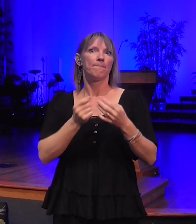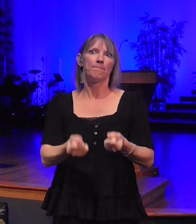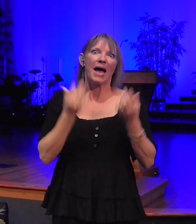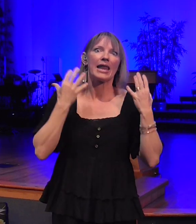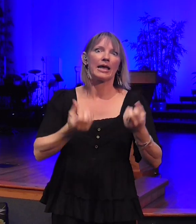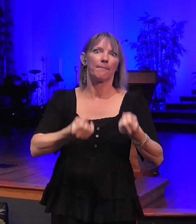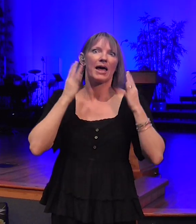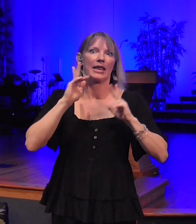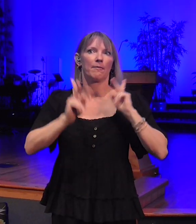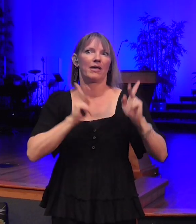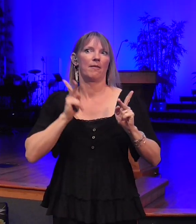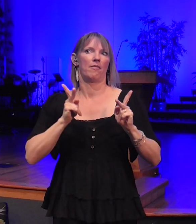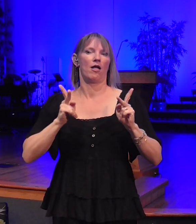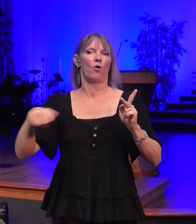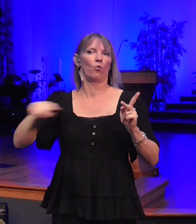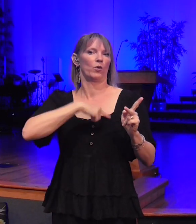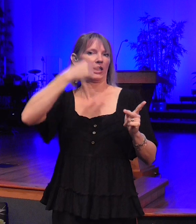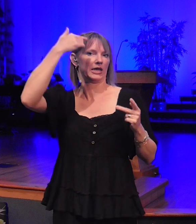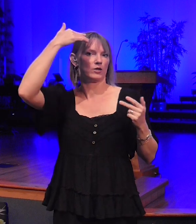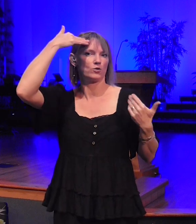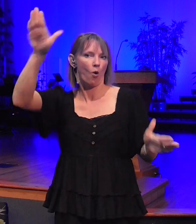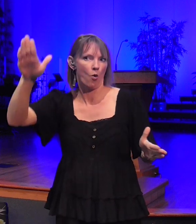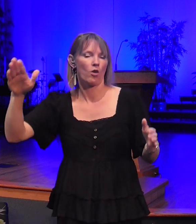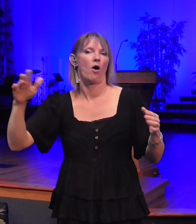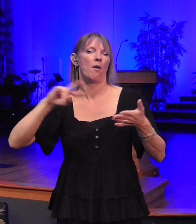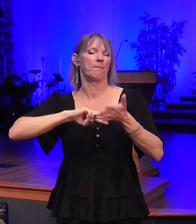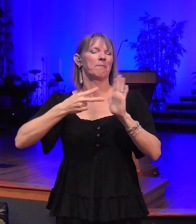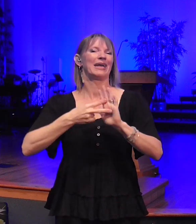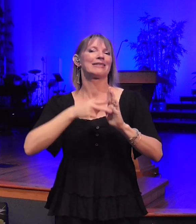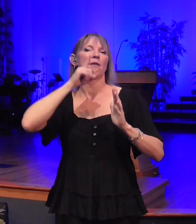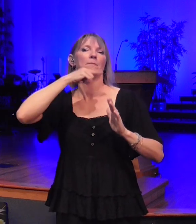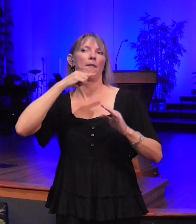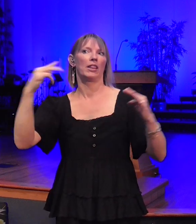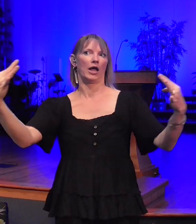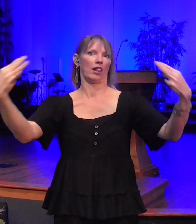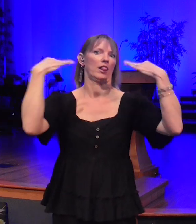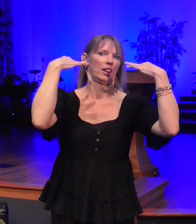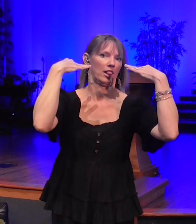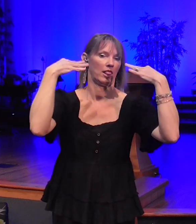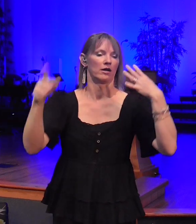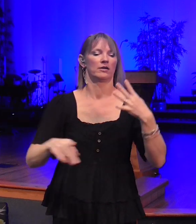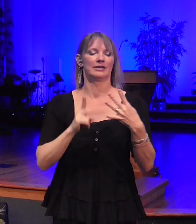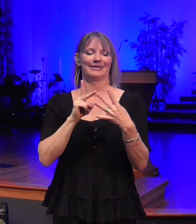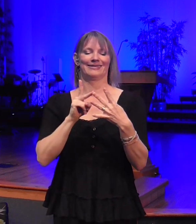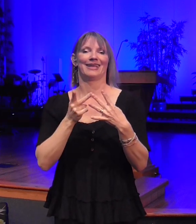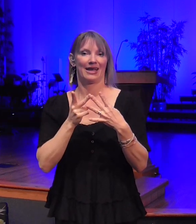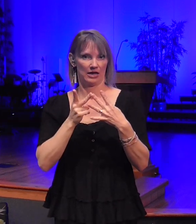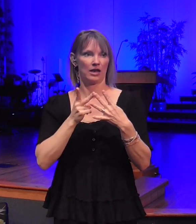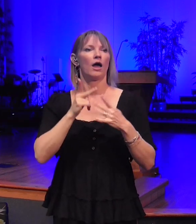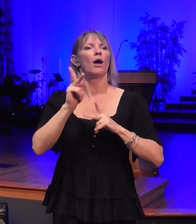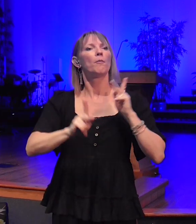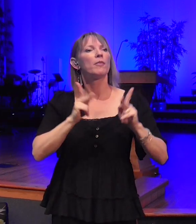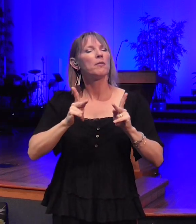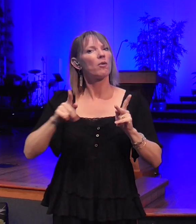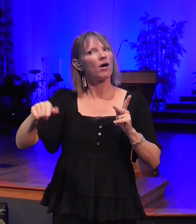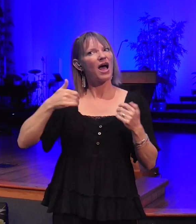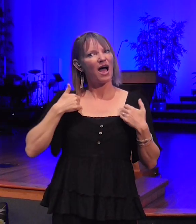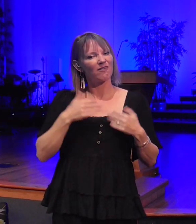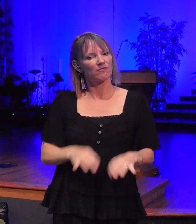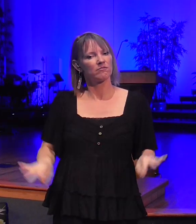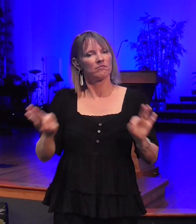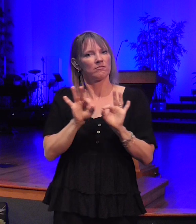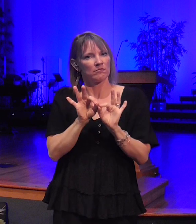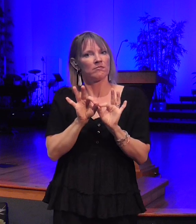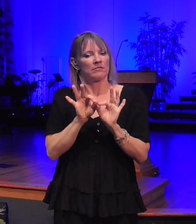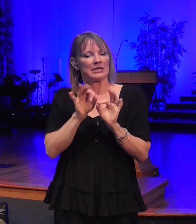anonymous eyes. In other words, for the look of the public. The second category is made up of people who have a vital need to be looked at by